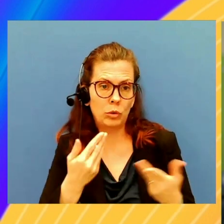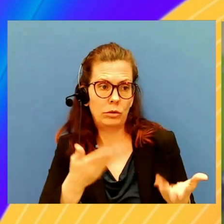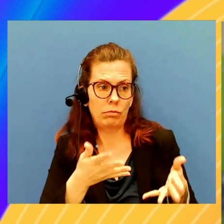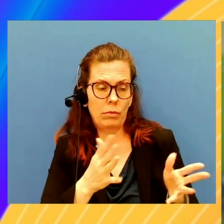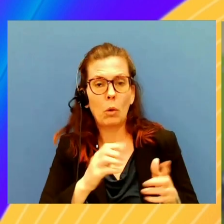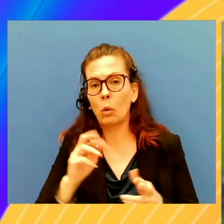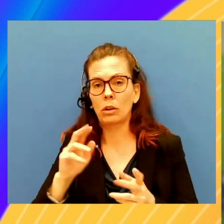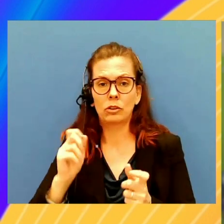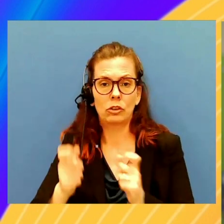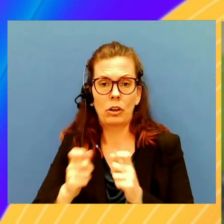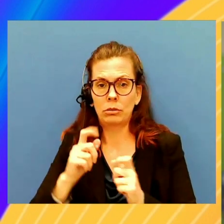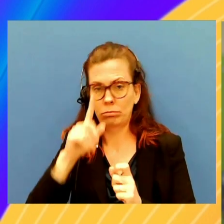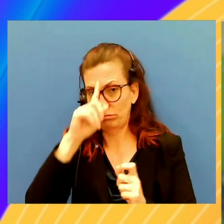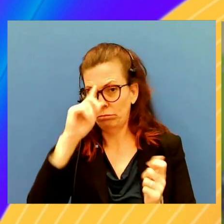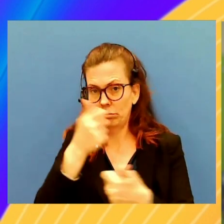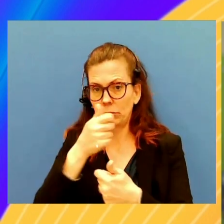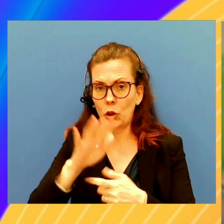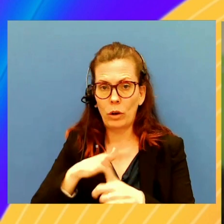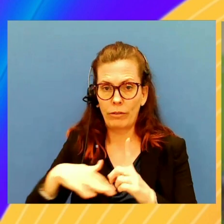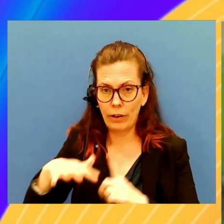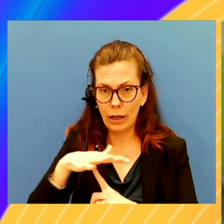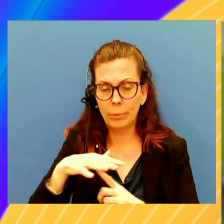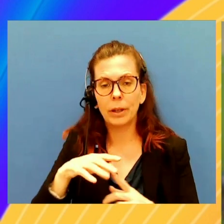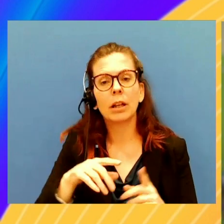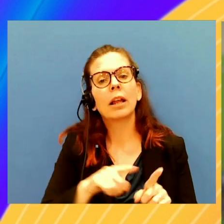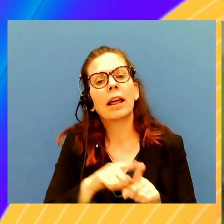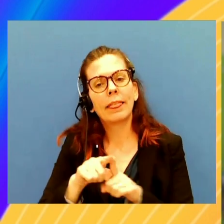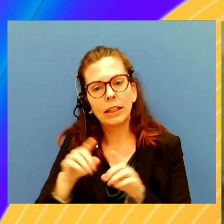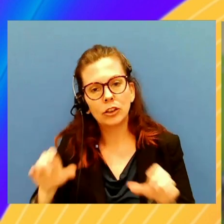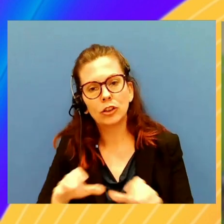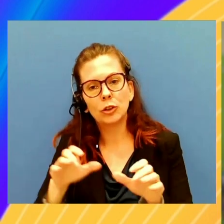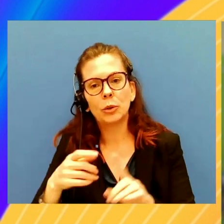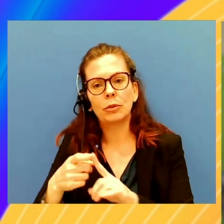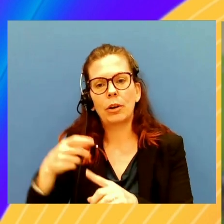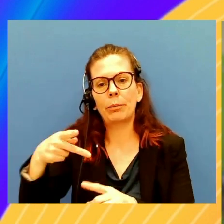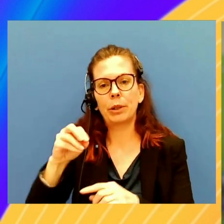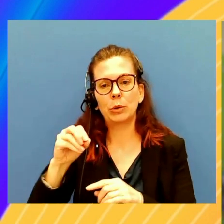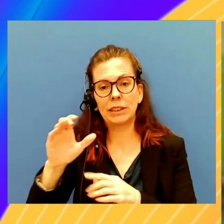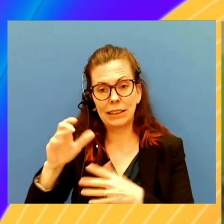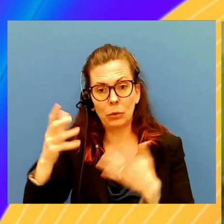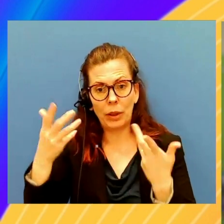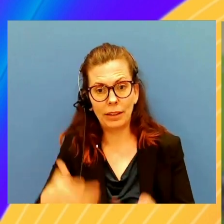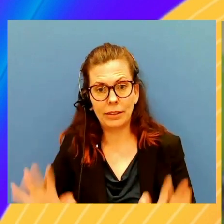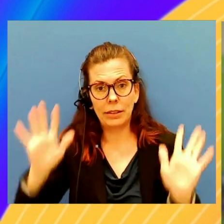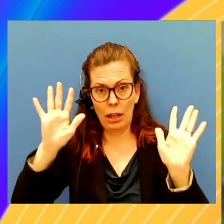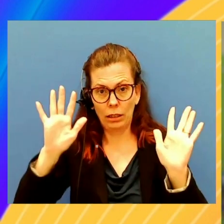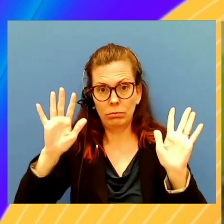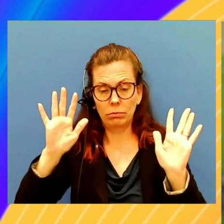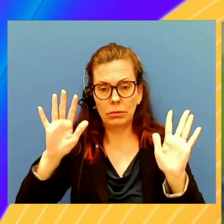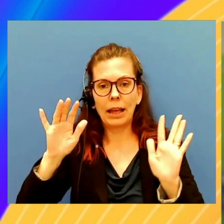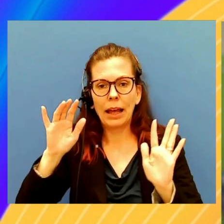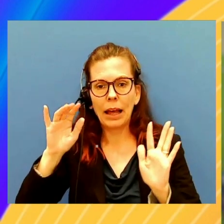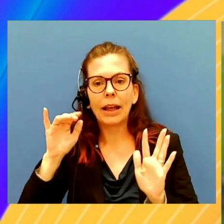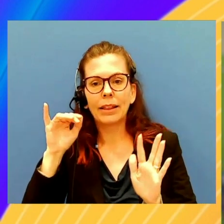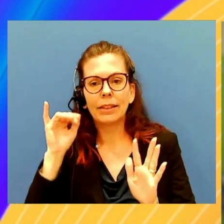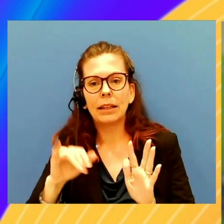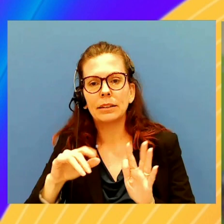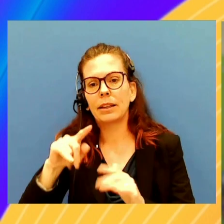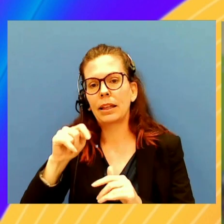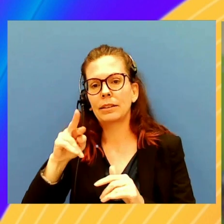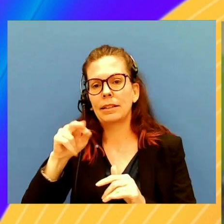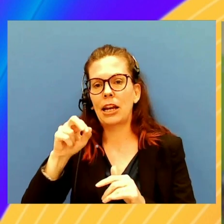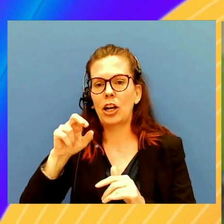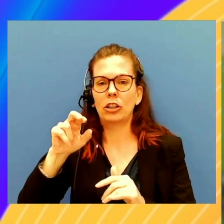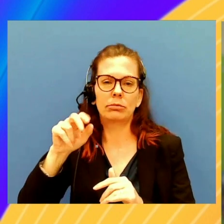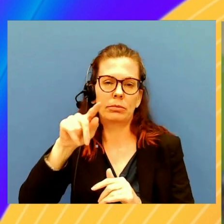changes depending upon their environment, and use it and perform the POCs. Once the POCs are done, that's where the teardown comes in. You